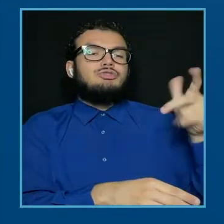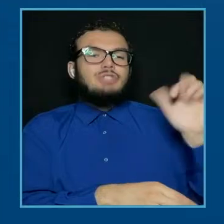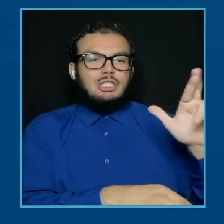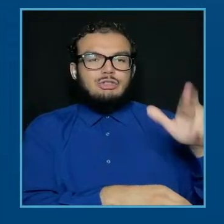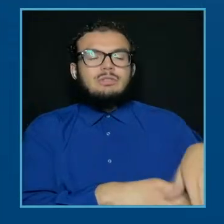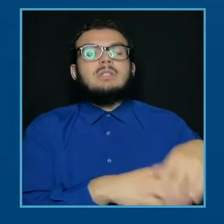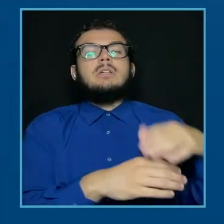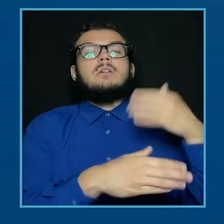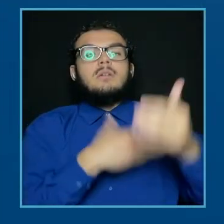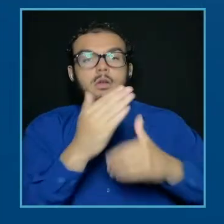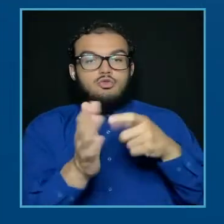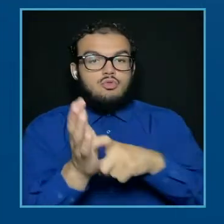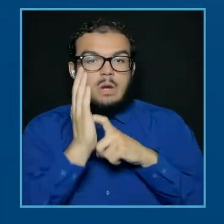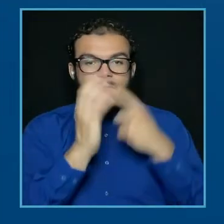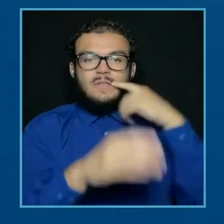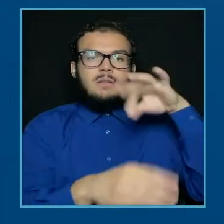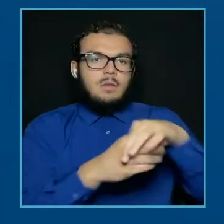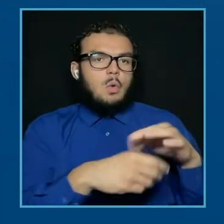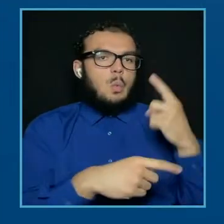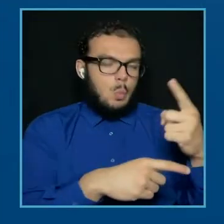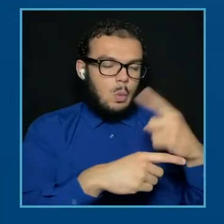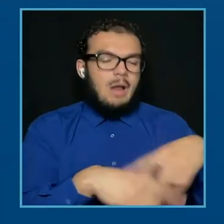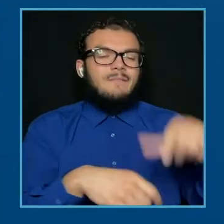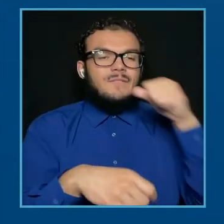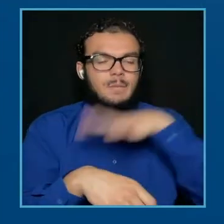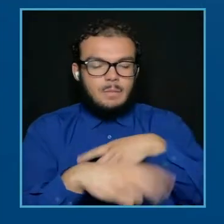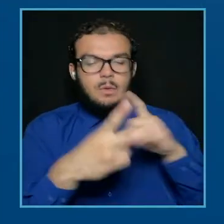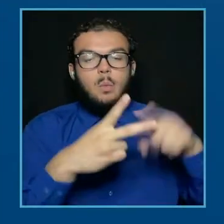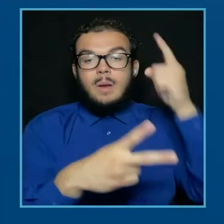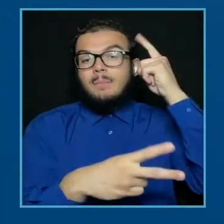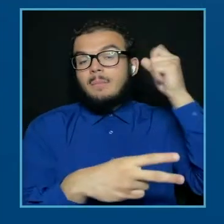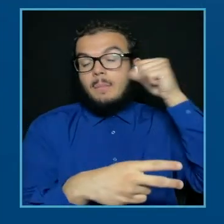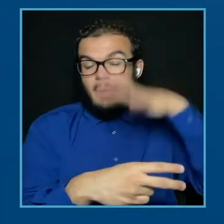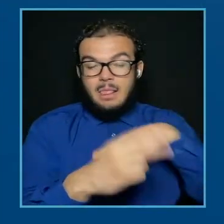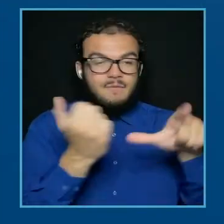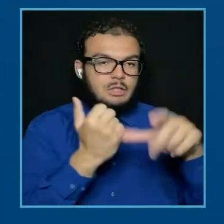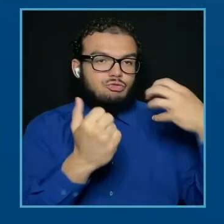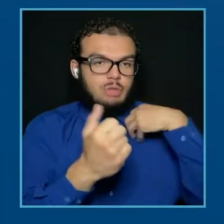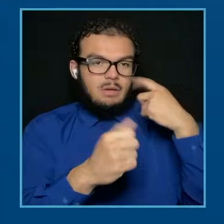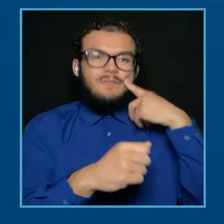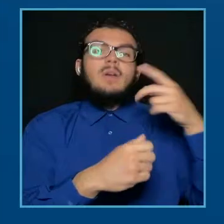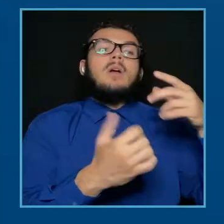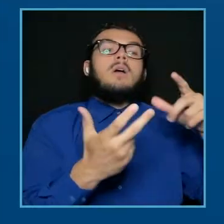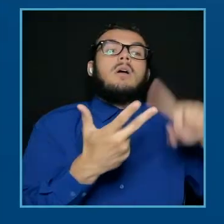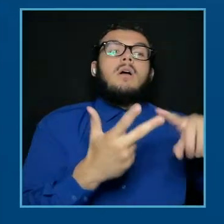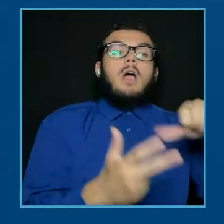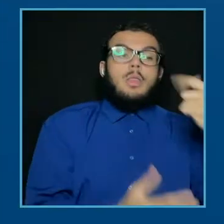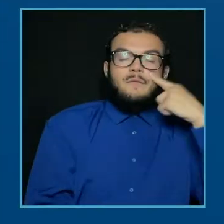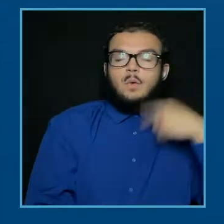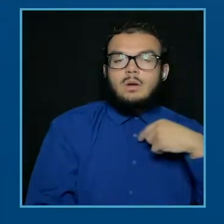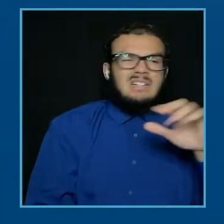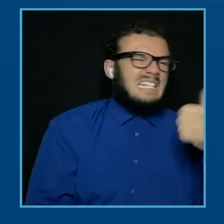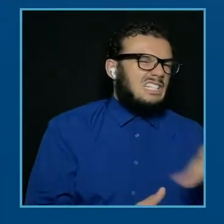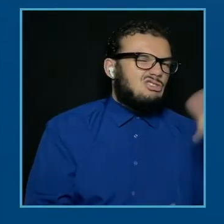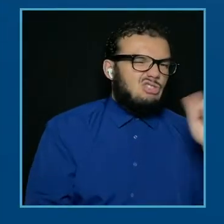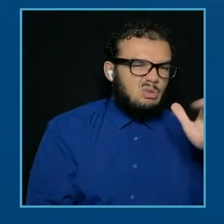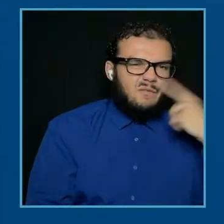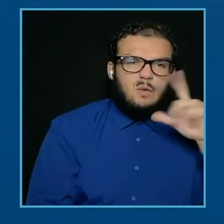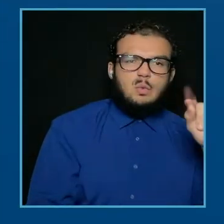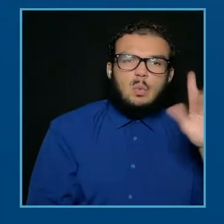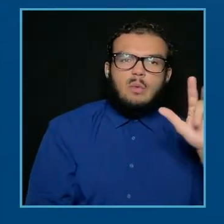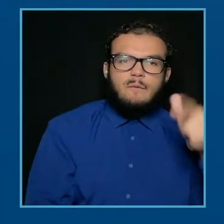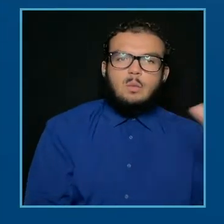was required to elect 1 female vice chair, 1 male vice chair, and 1 vice chair of any gender for the 2025 to 2029